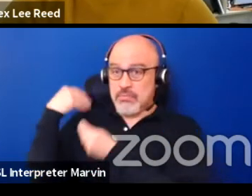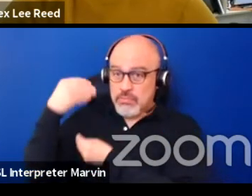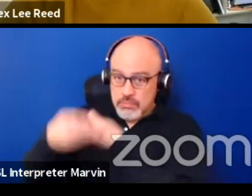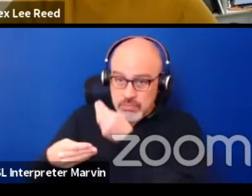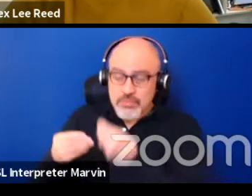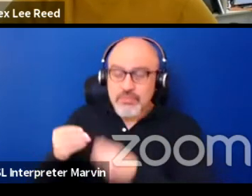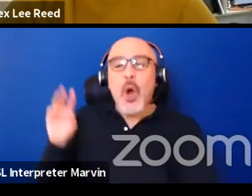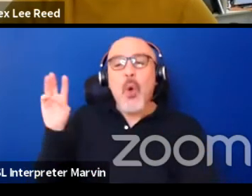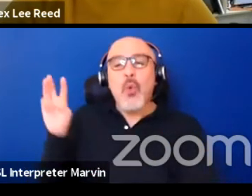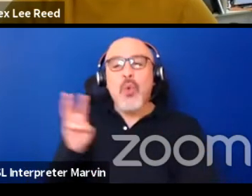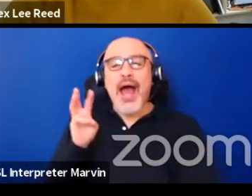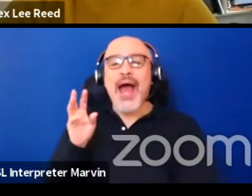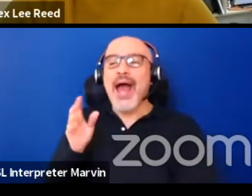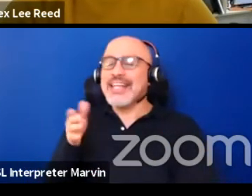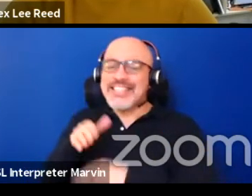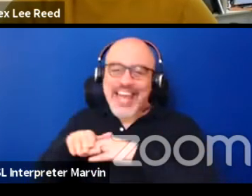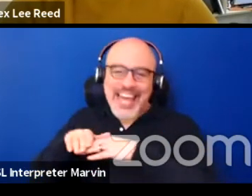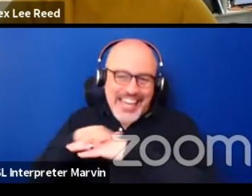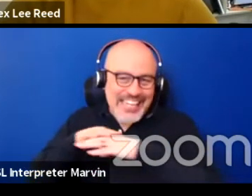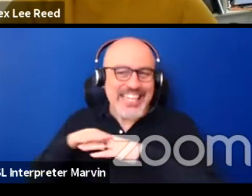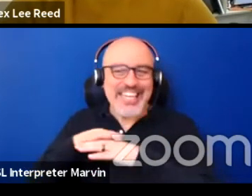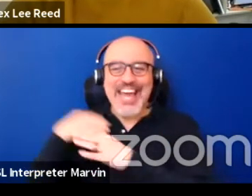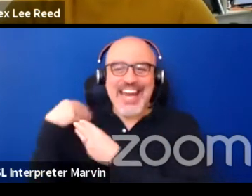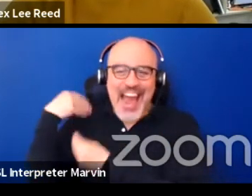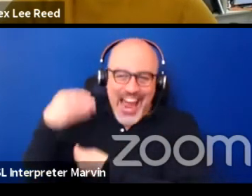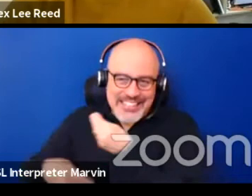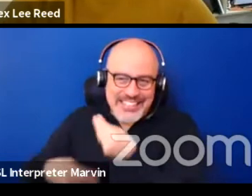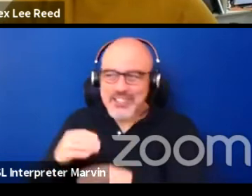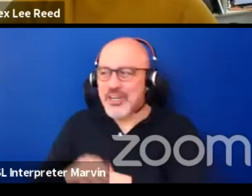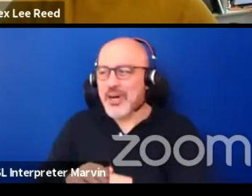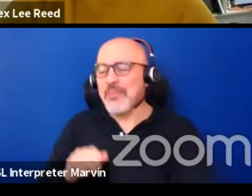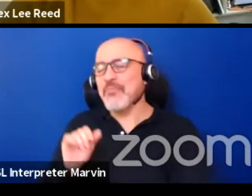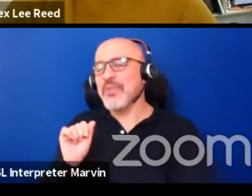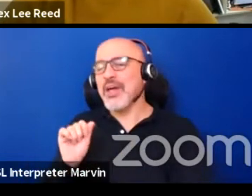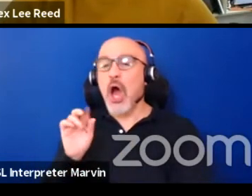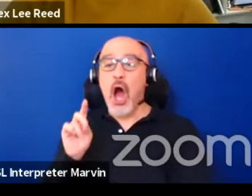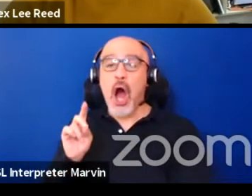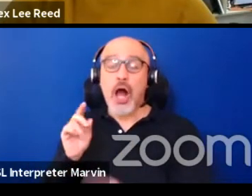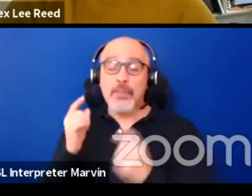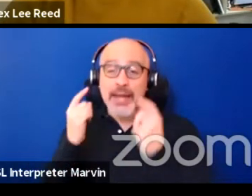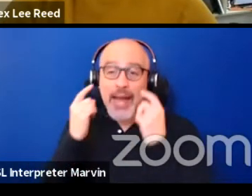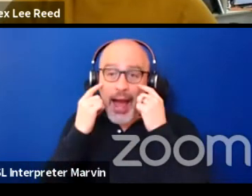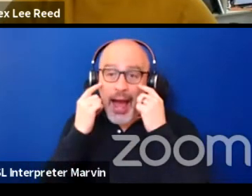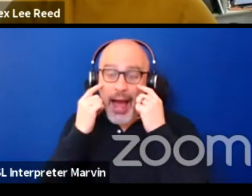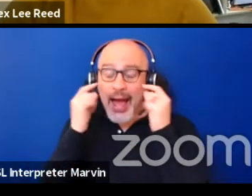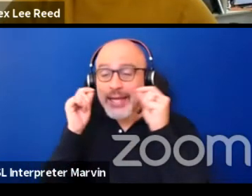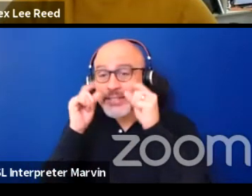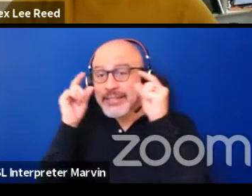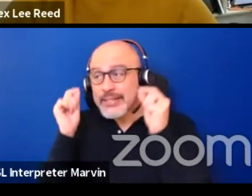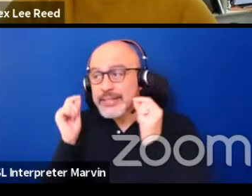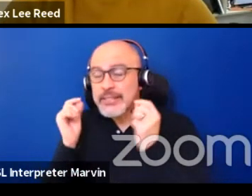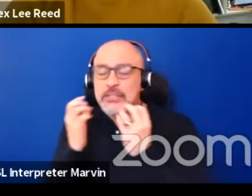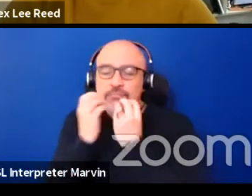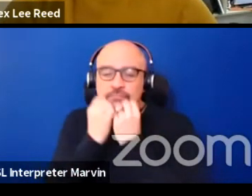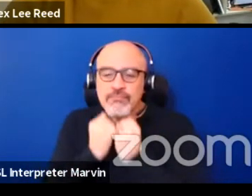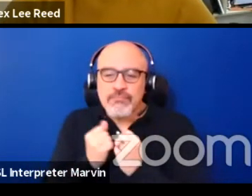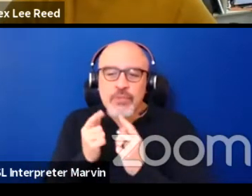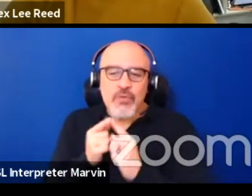Indian ancestors, almond shaped eyes that I adore from my